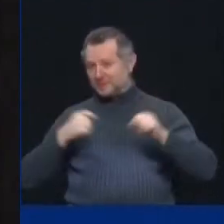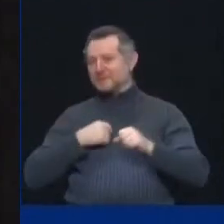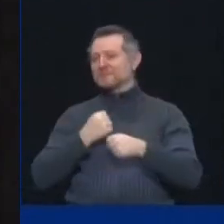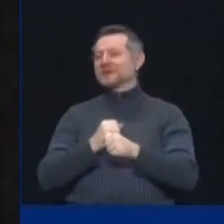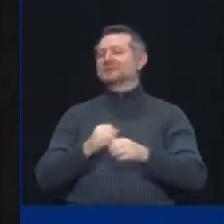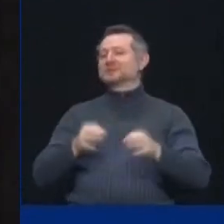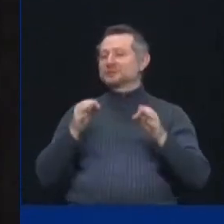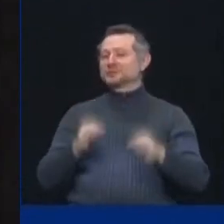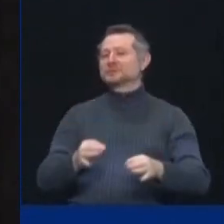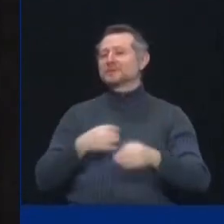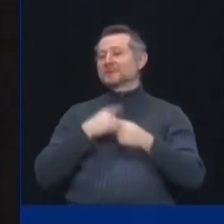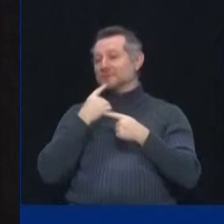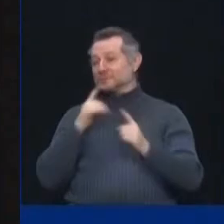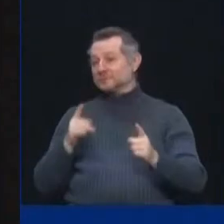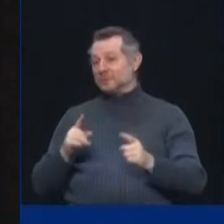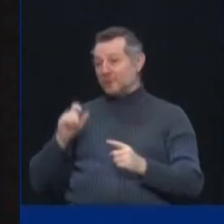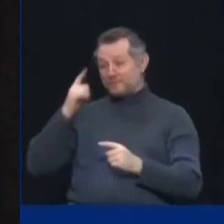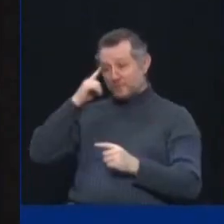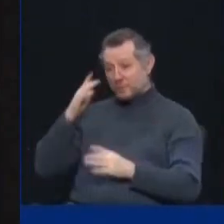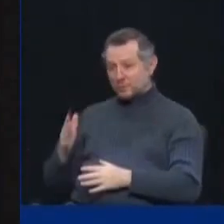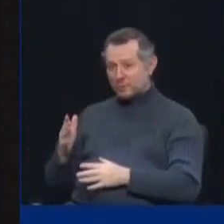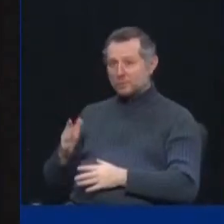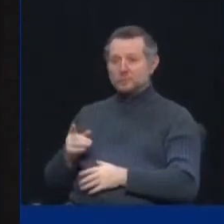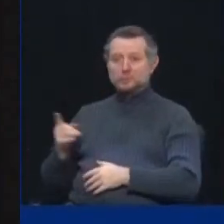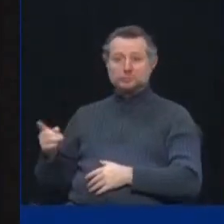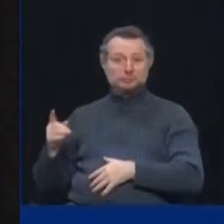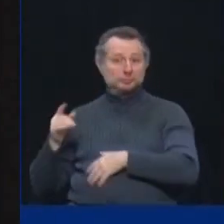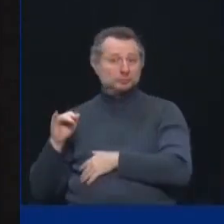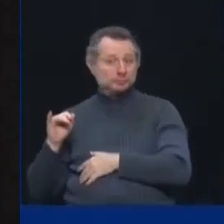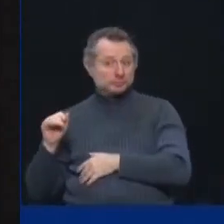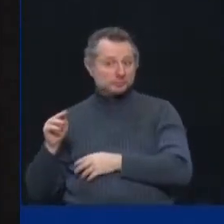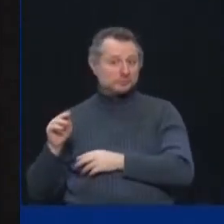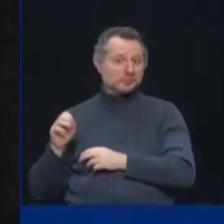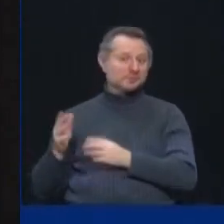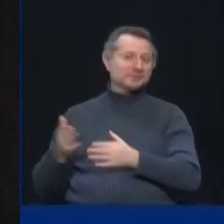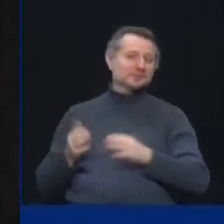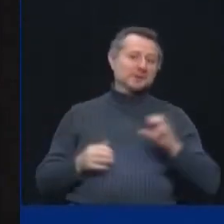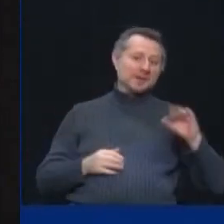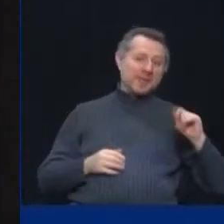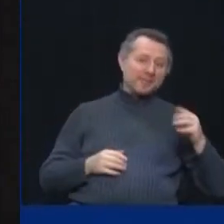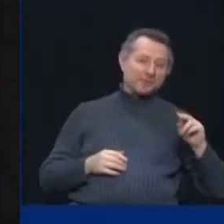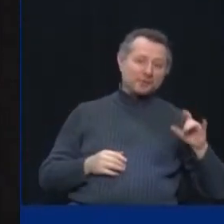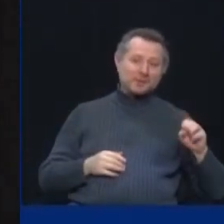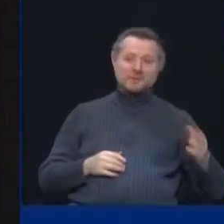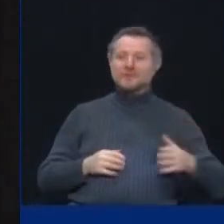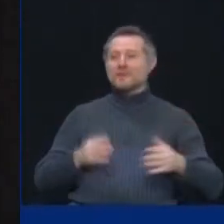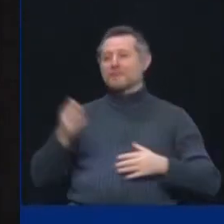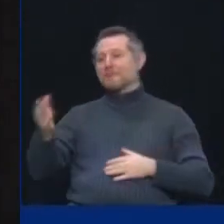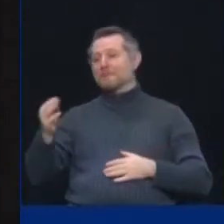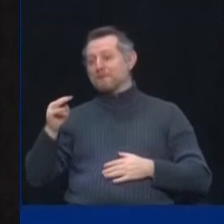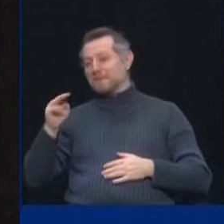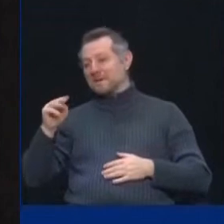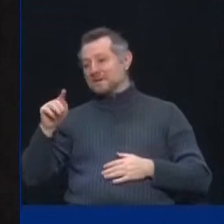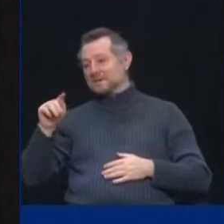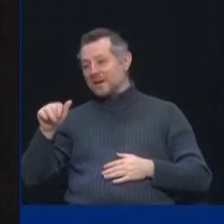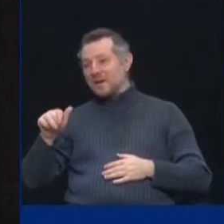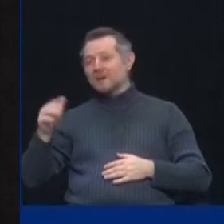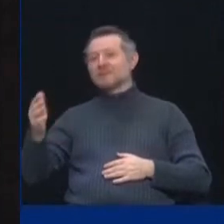announcement by Jano and Catherine from MTA and Metro North as part of Bronx Week. Right, guys? Let's give them a strong round of